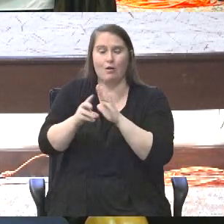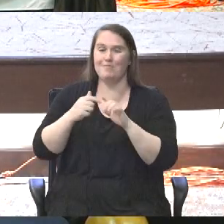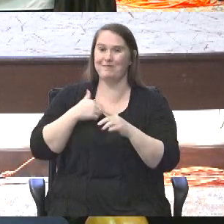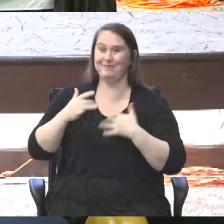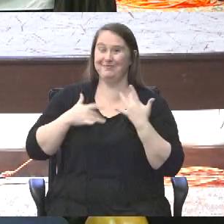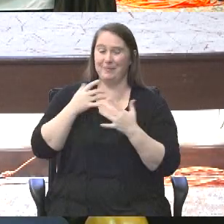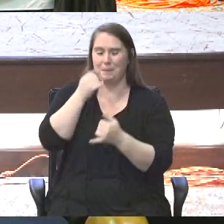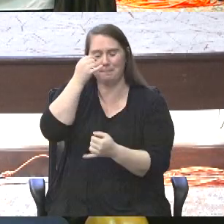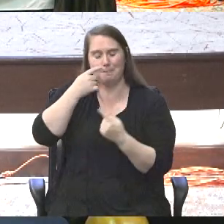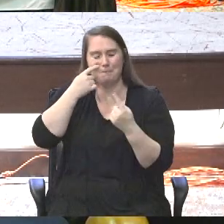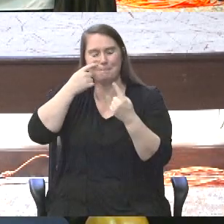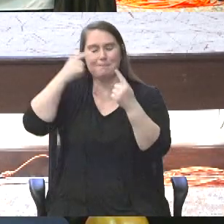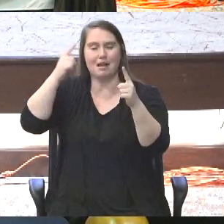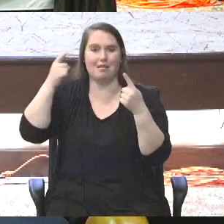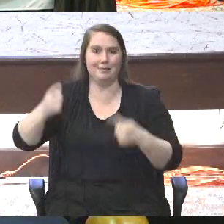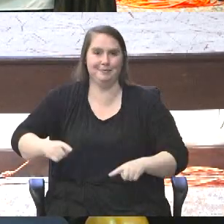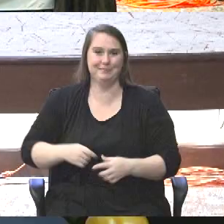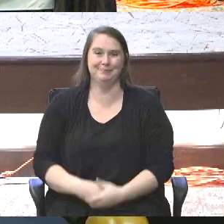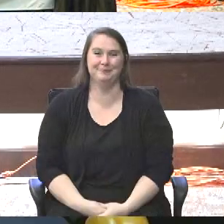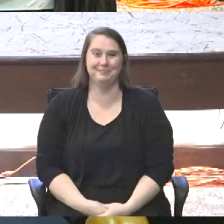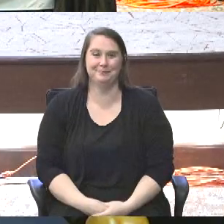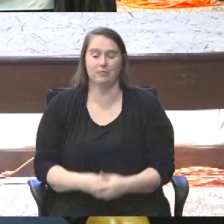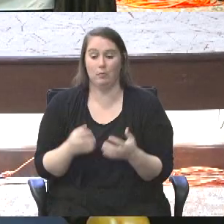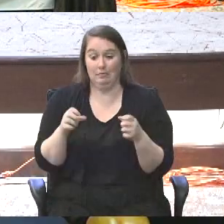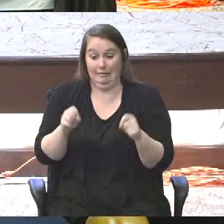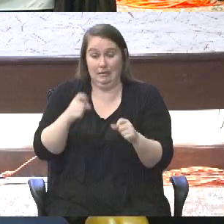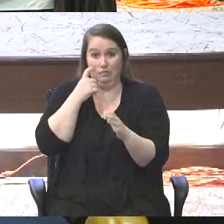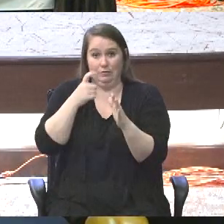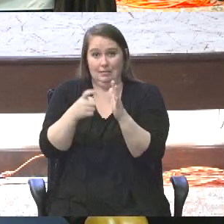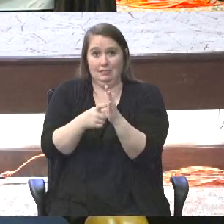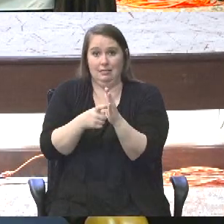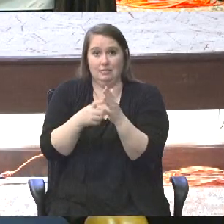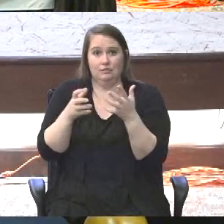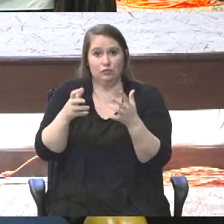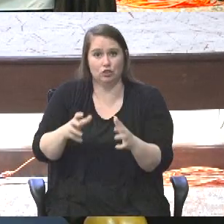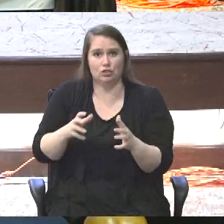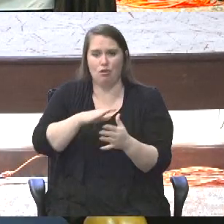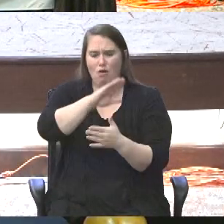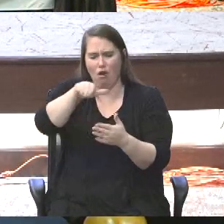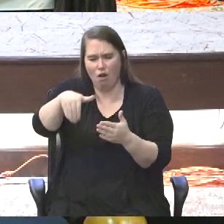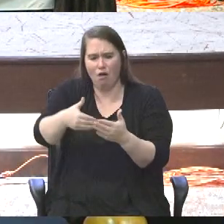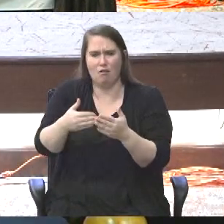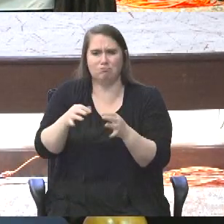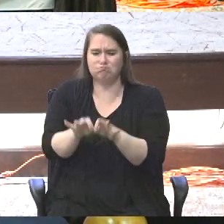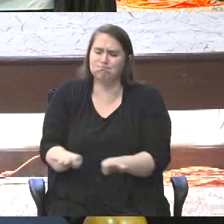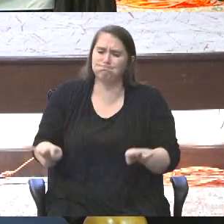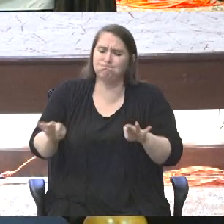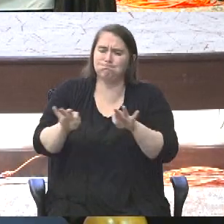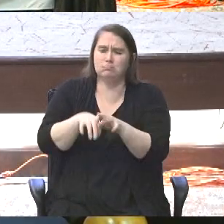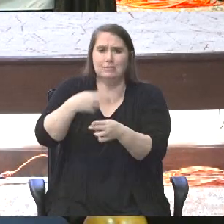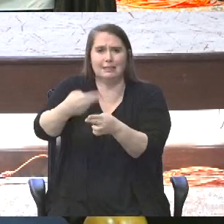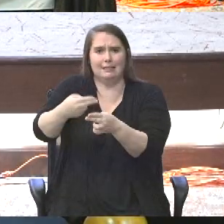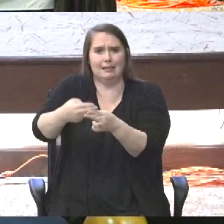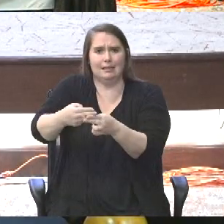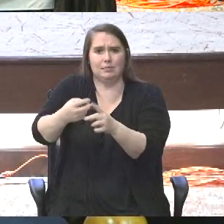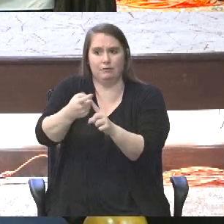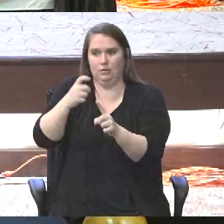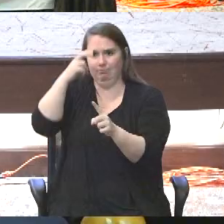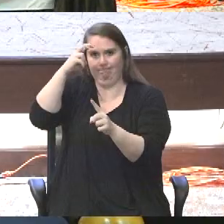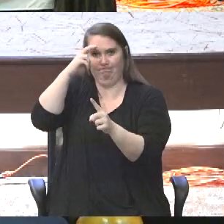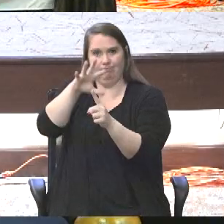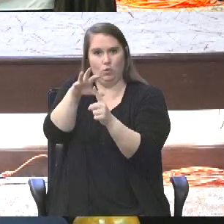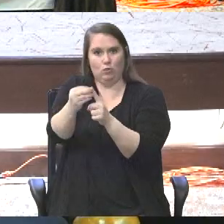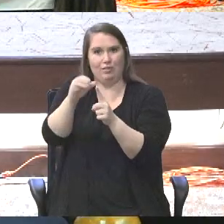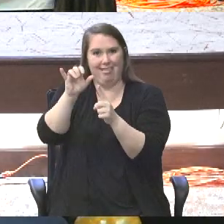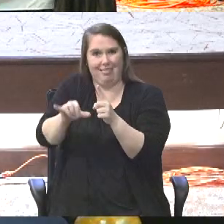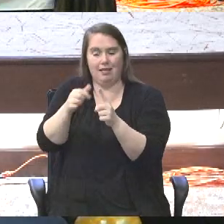to be able to recognize the names. And I'm so happy that it's in District